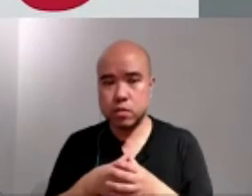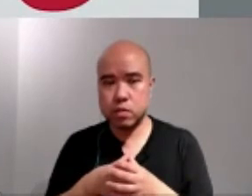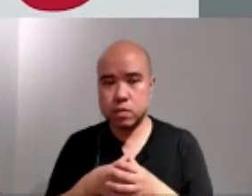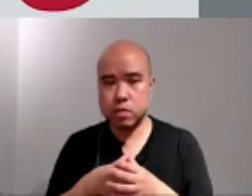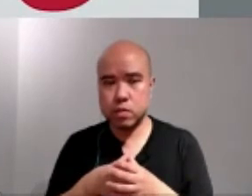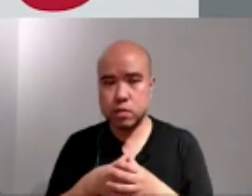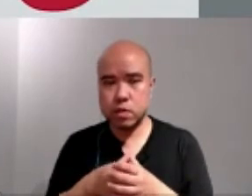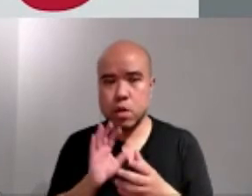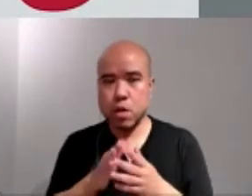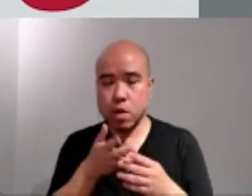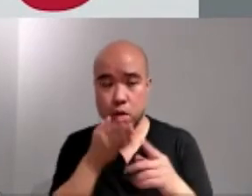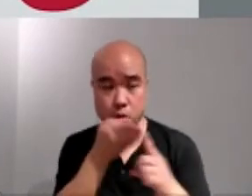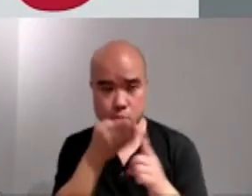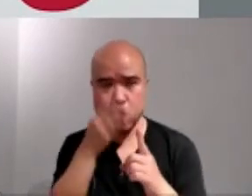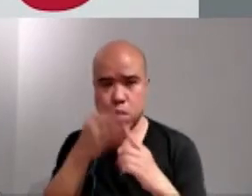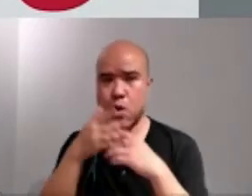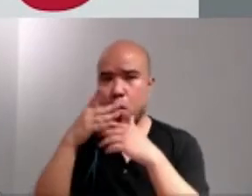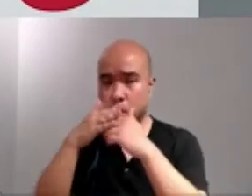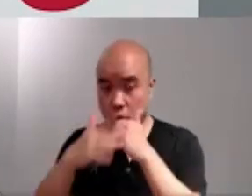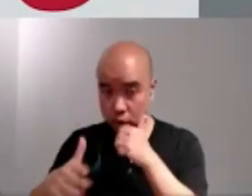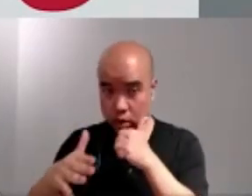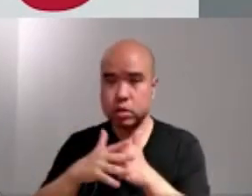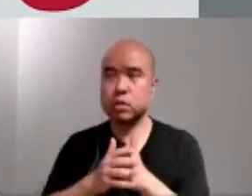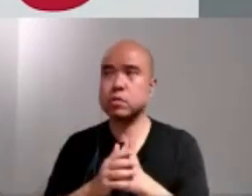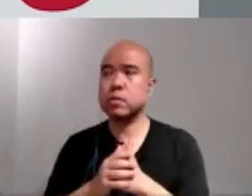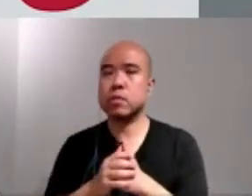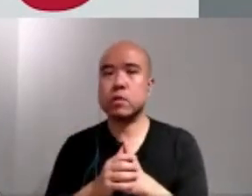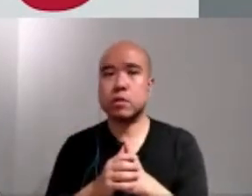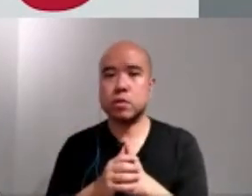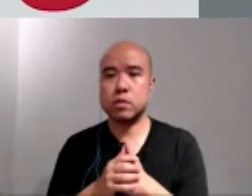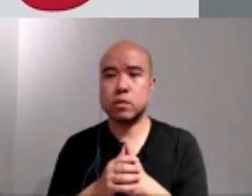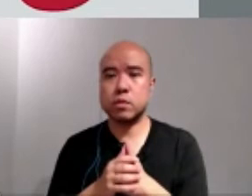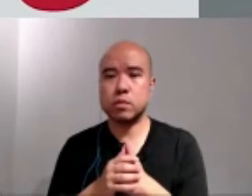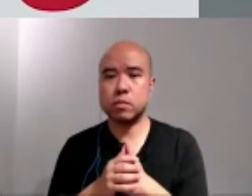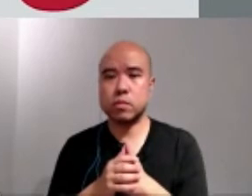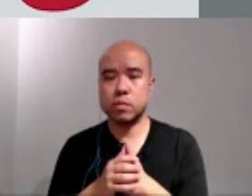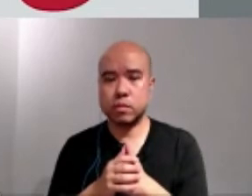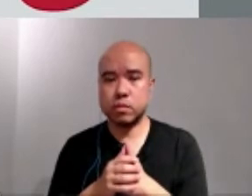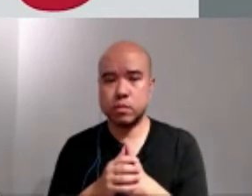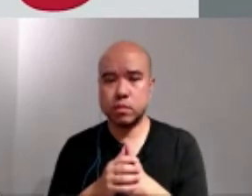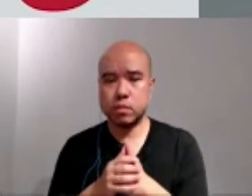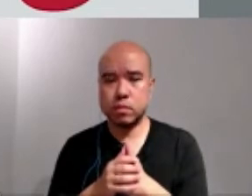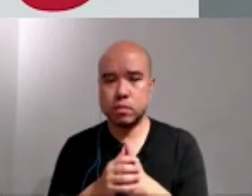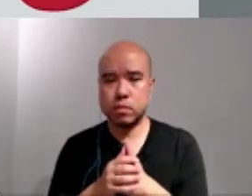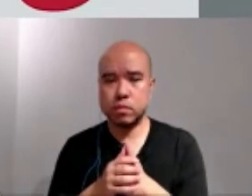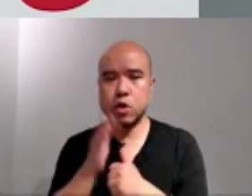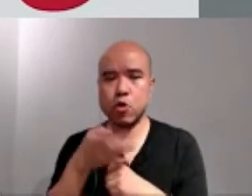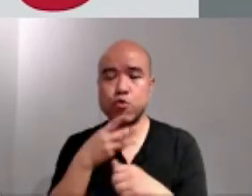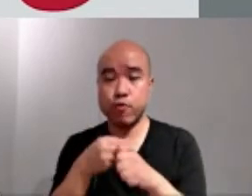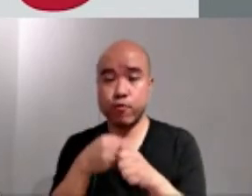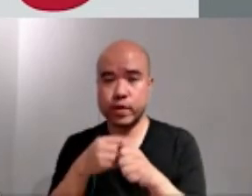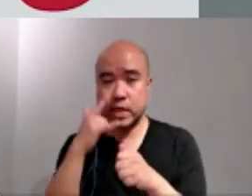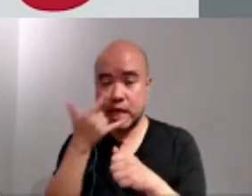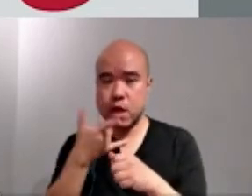mission to build the impact ecosystem through identifying and training innovative entrepreneurs.Closing